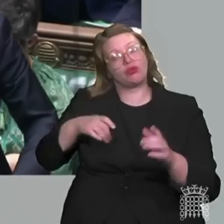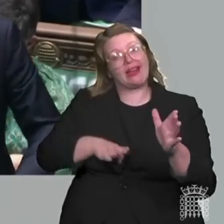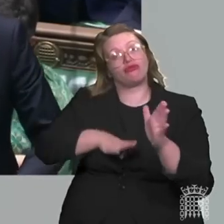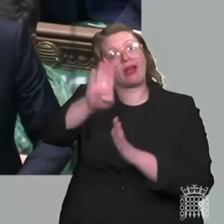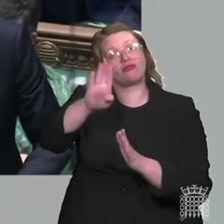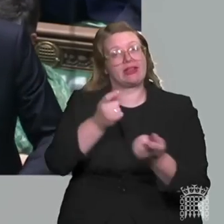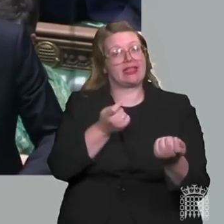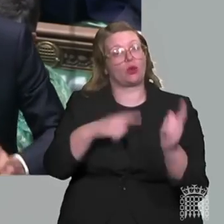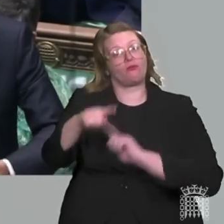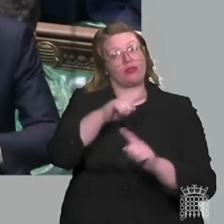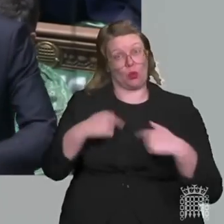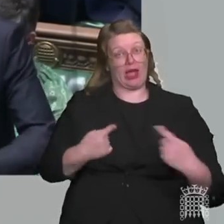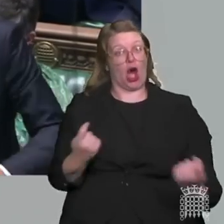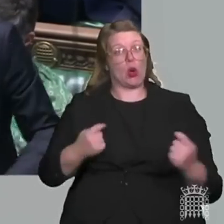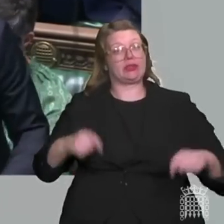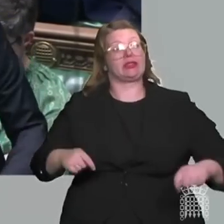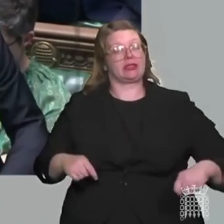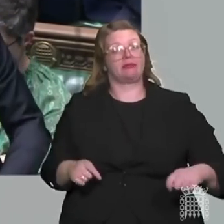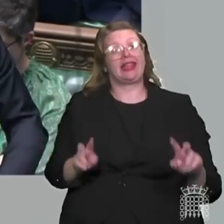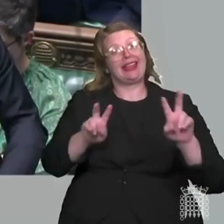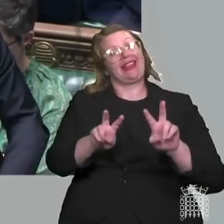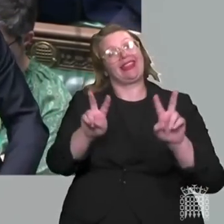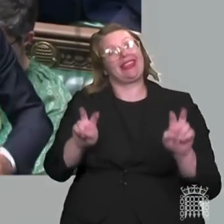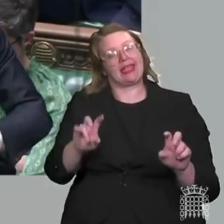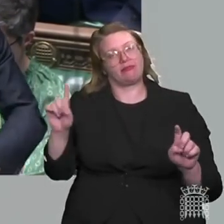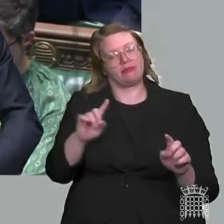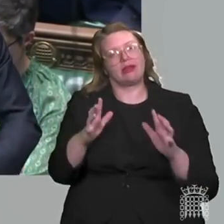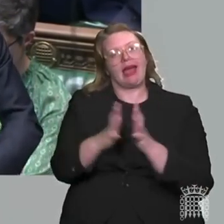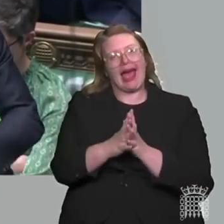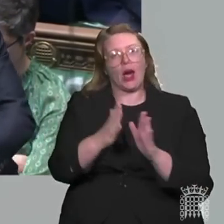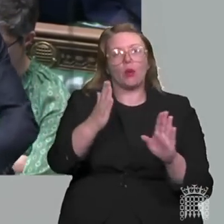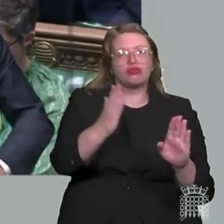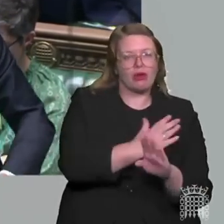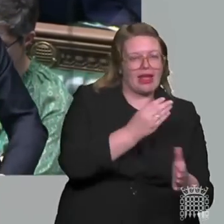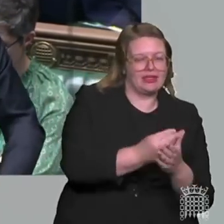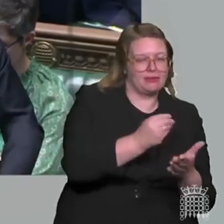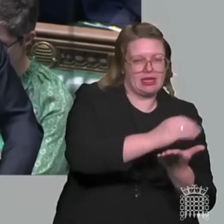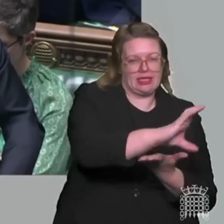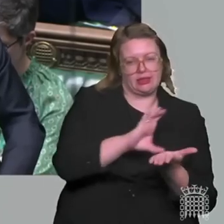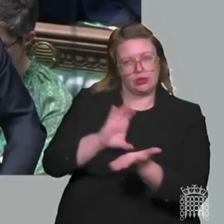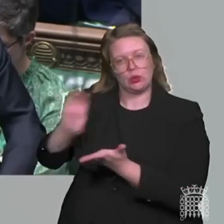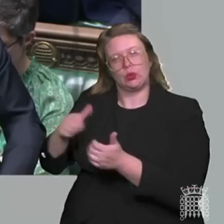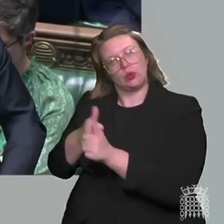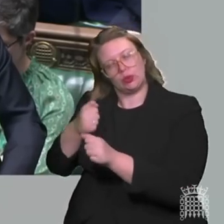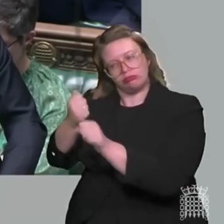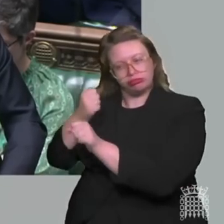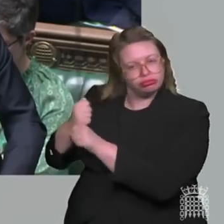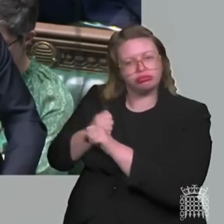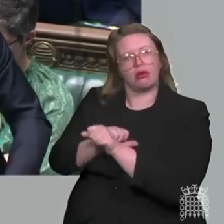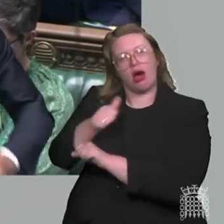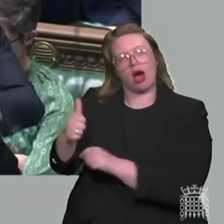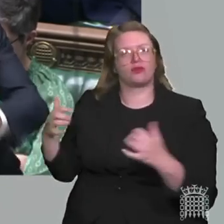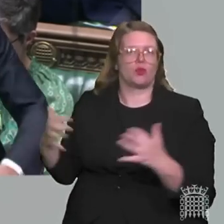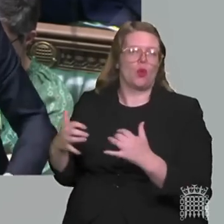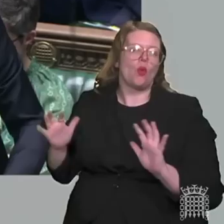proud to be hosting, and indeed the theme of that summit is how to bring in private capital to help rebuild Ukraine after this devastating